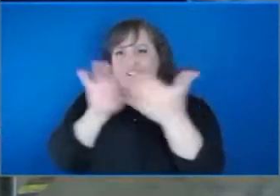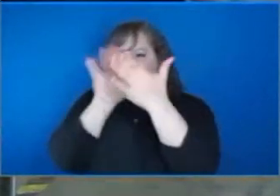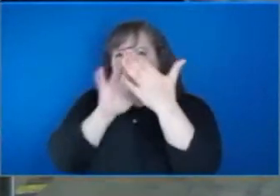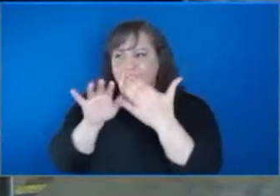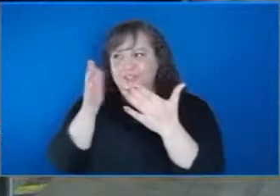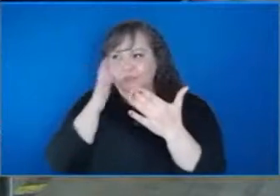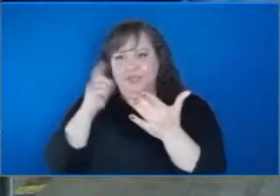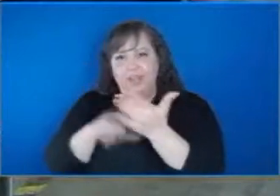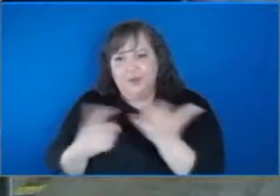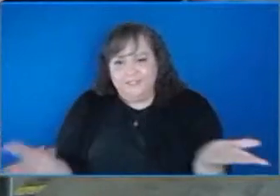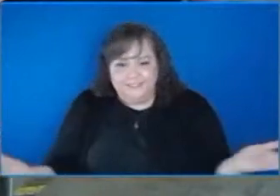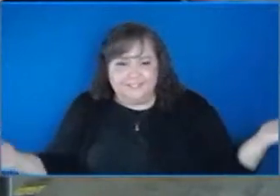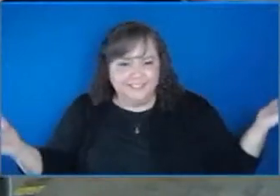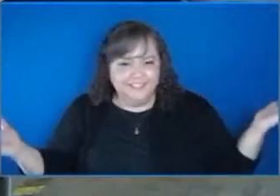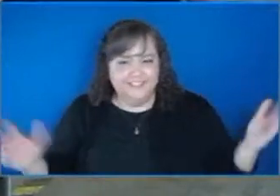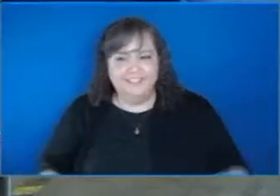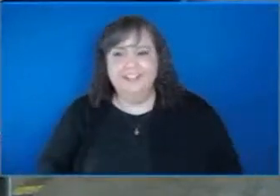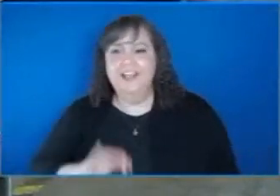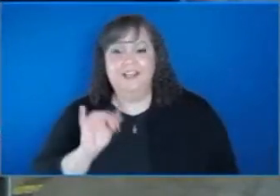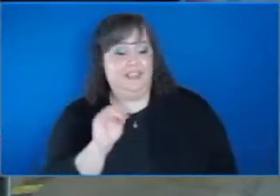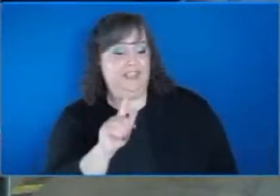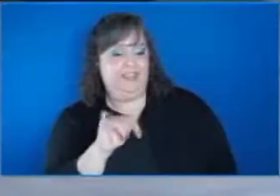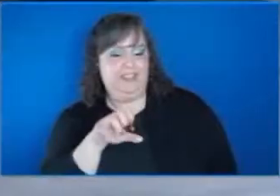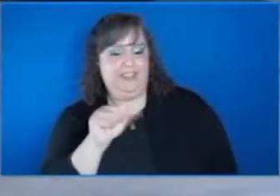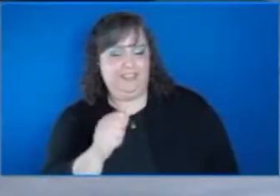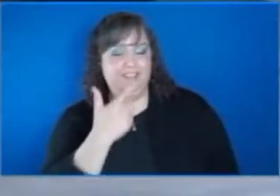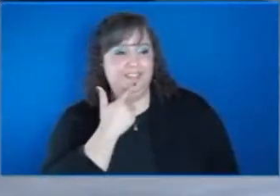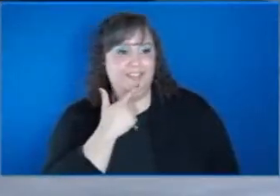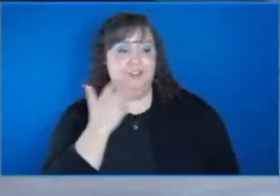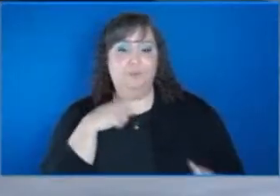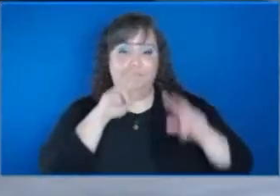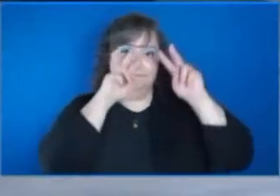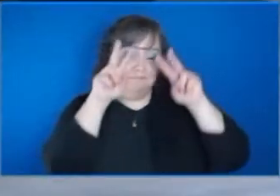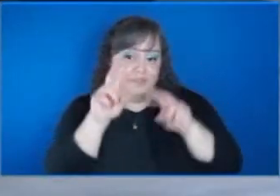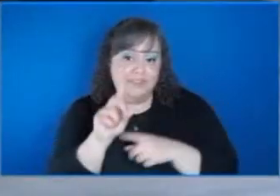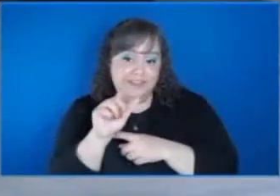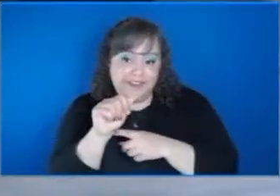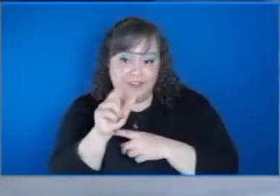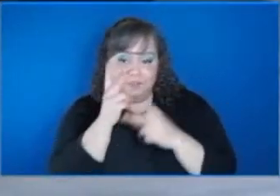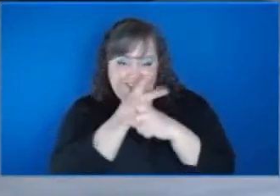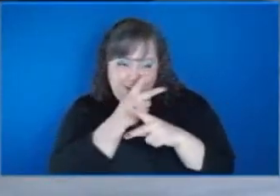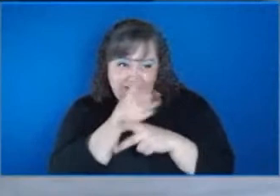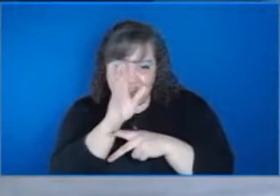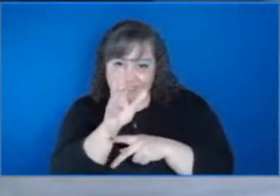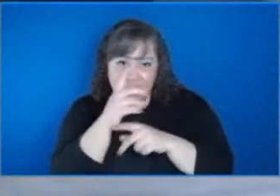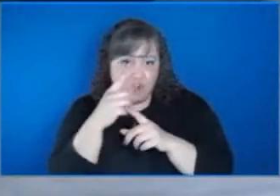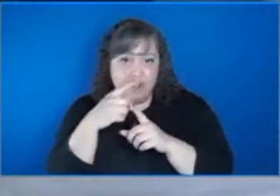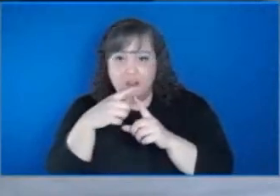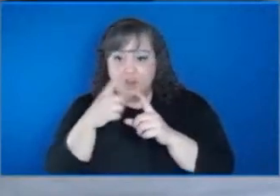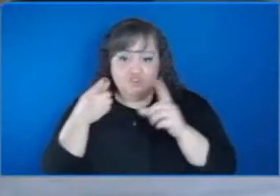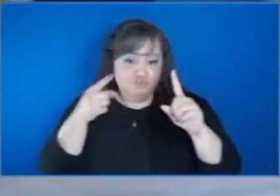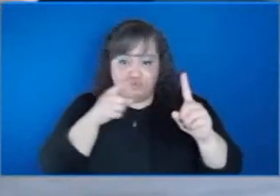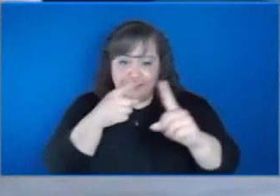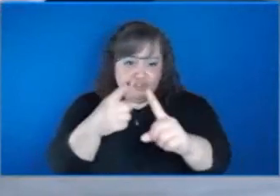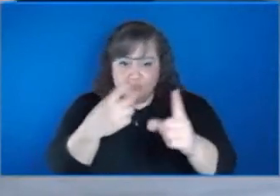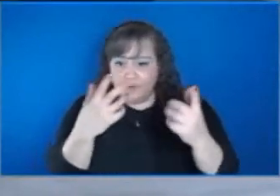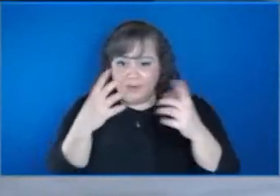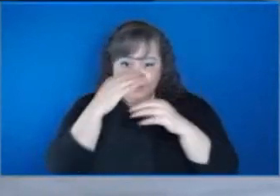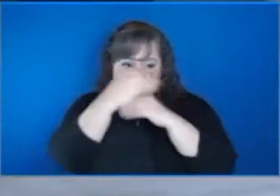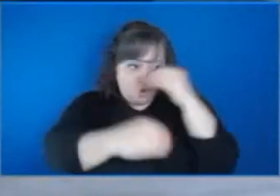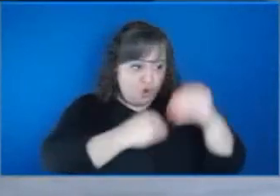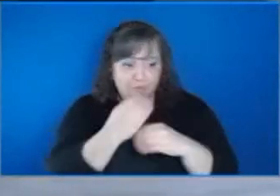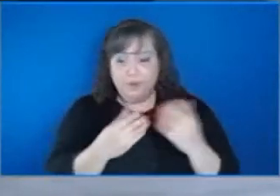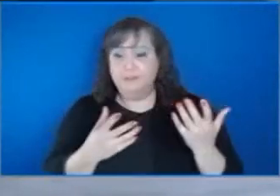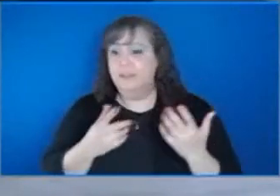these data and we calculate the trajectories and their orbits, this is in a public database. Anybody has access to that.